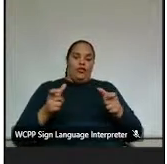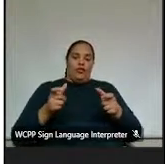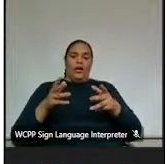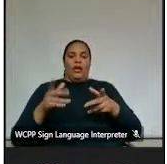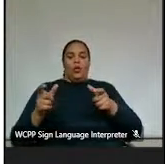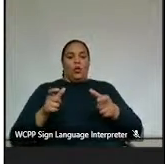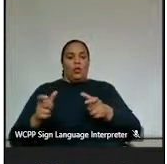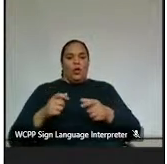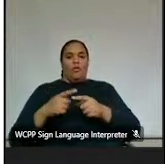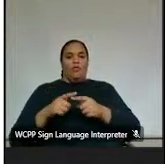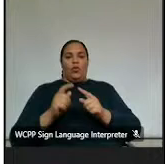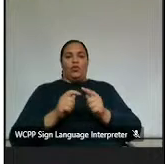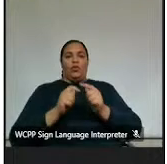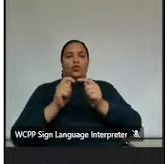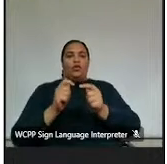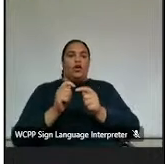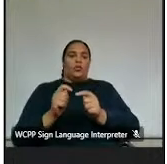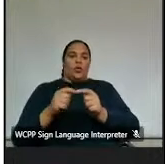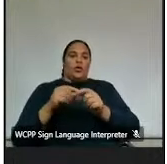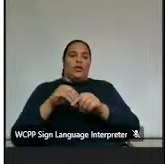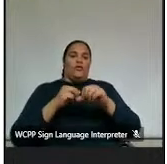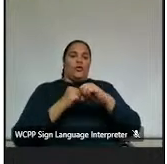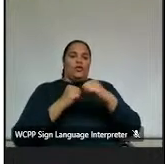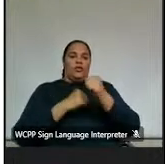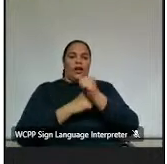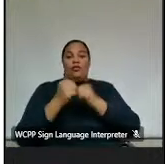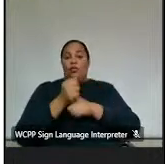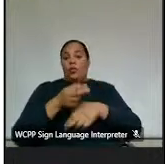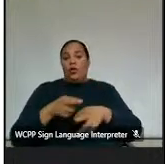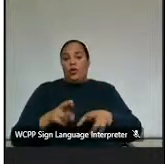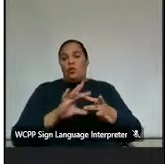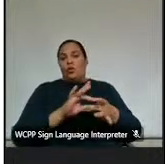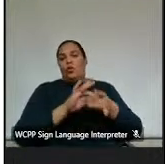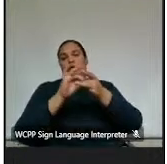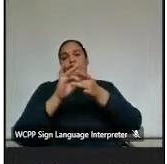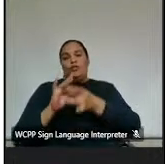and RJSs and adjoining land or adjacent land.